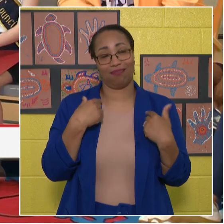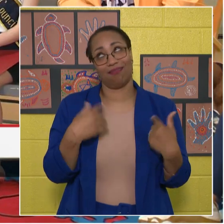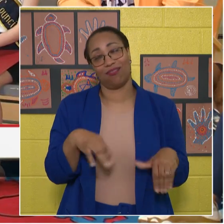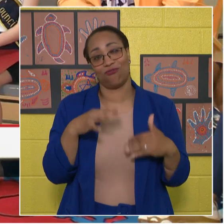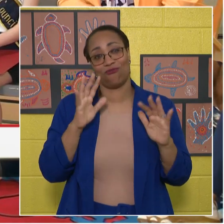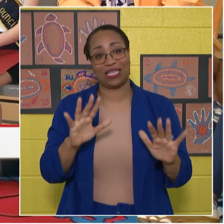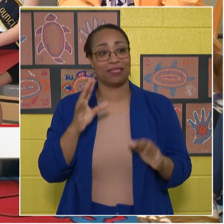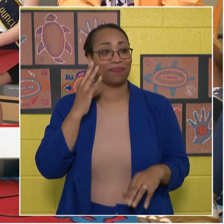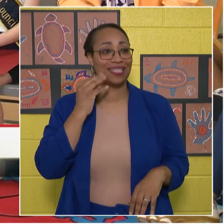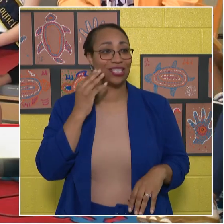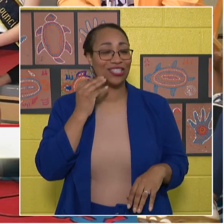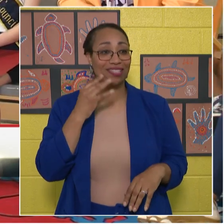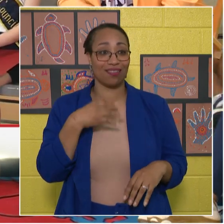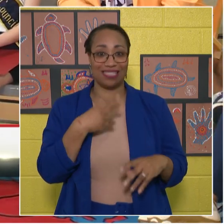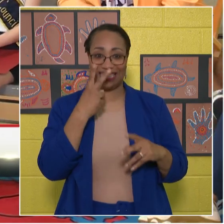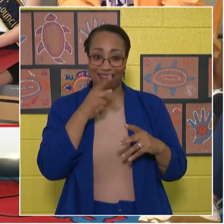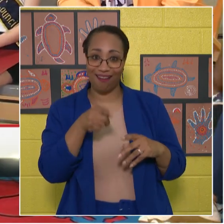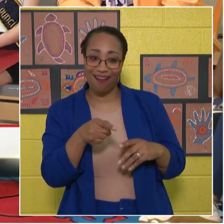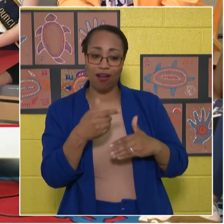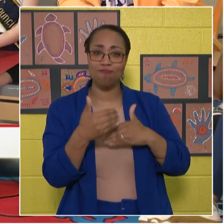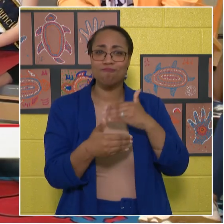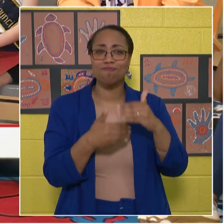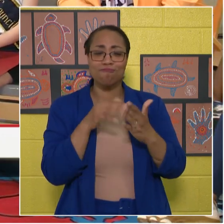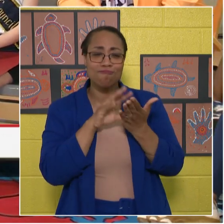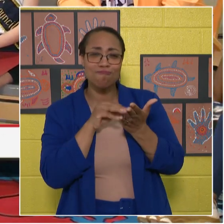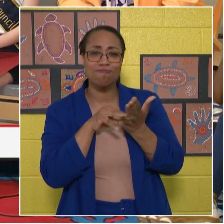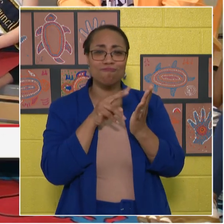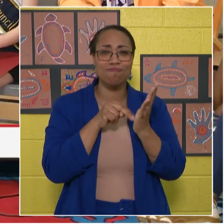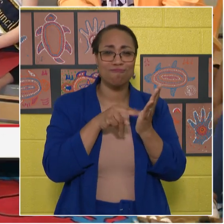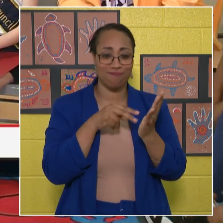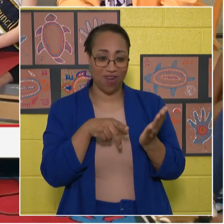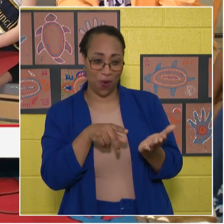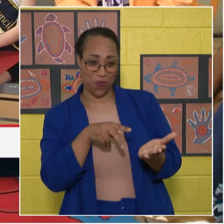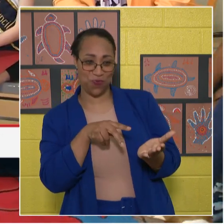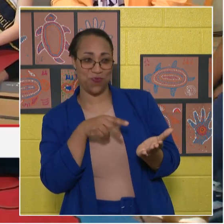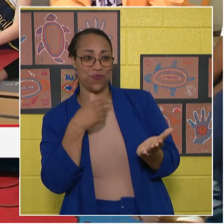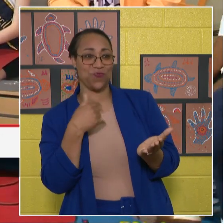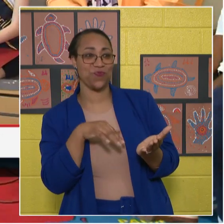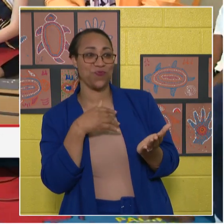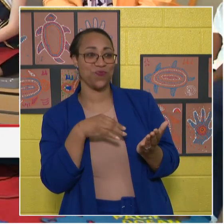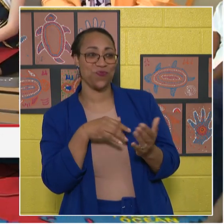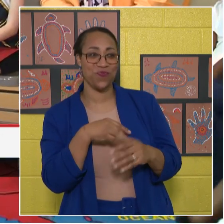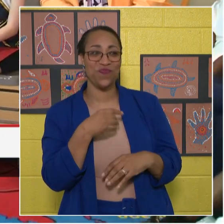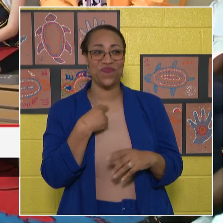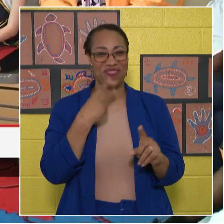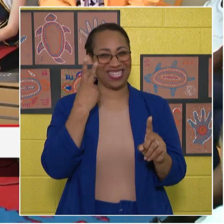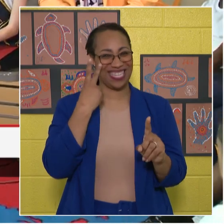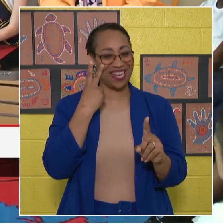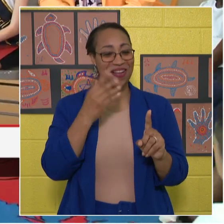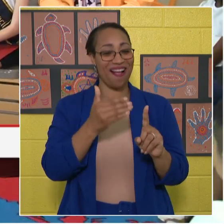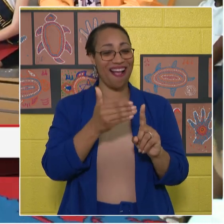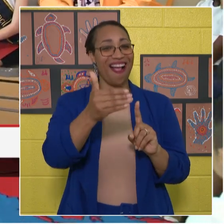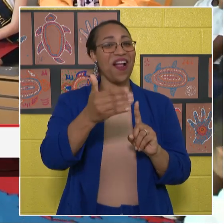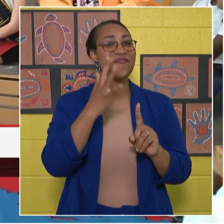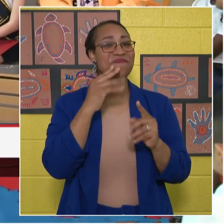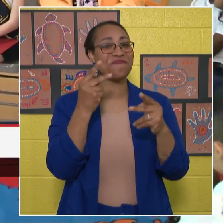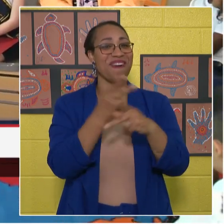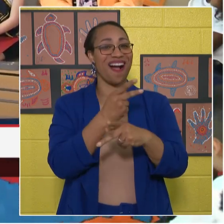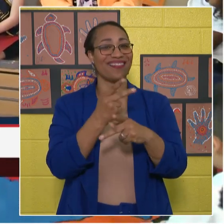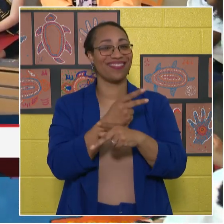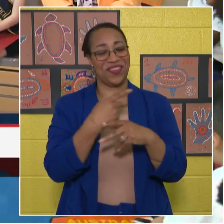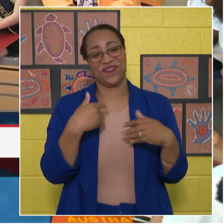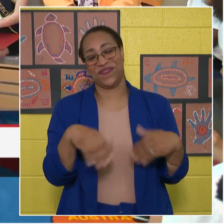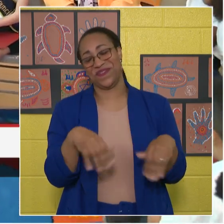her growth in reading, and I'm going to see her growth in math because of that schedule. I